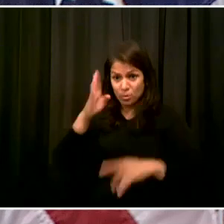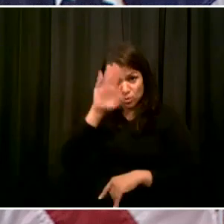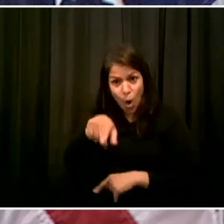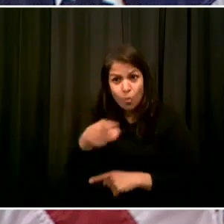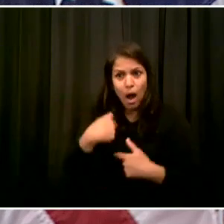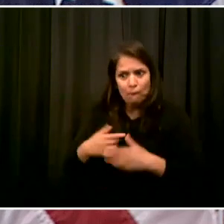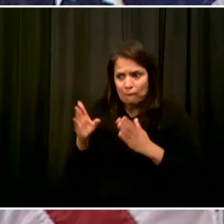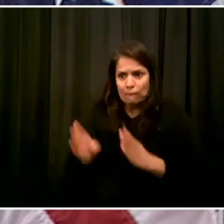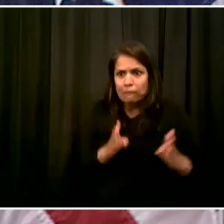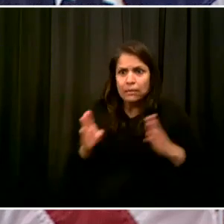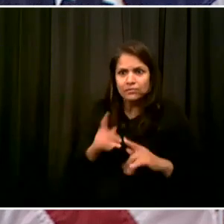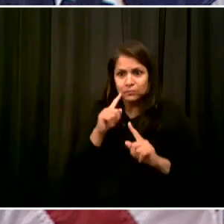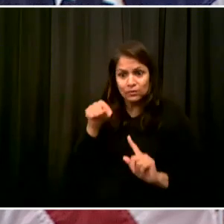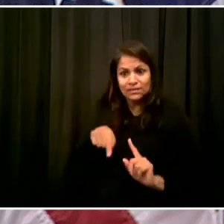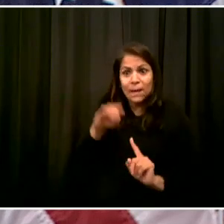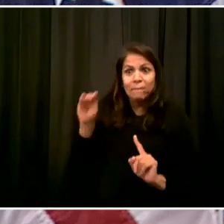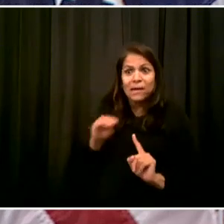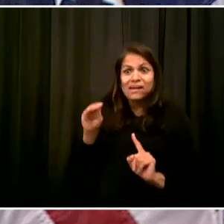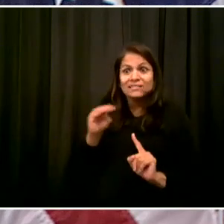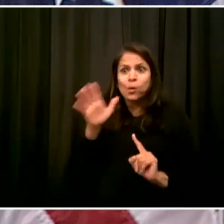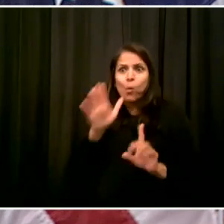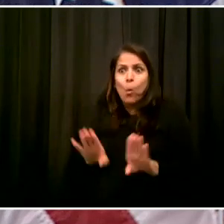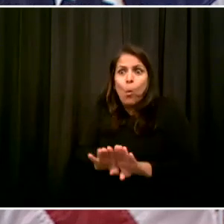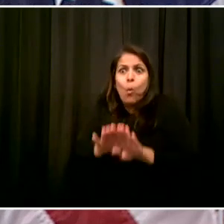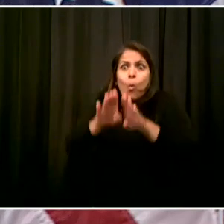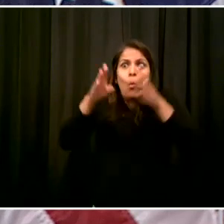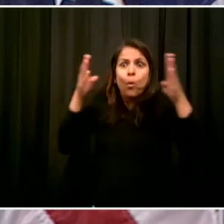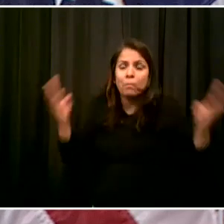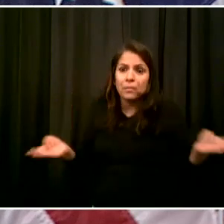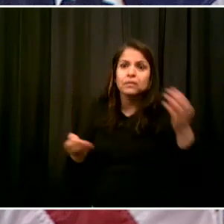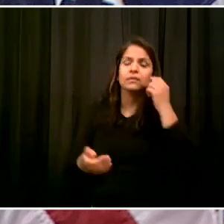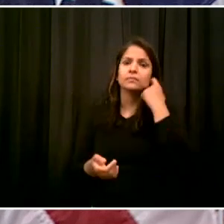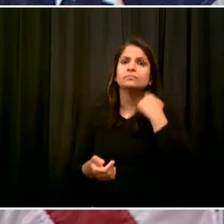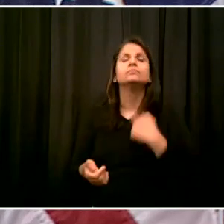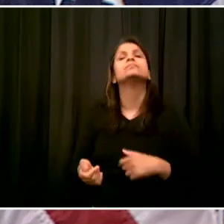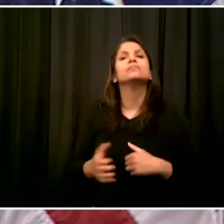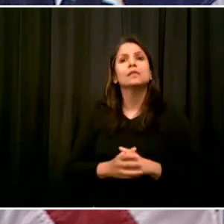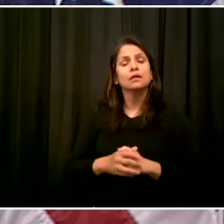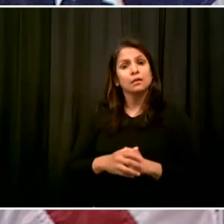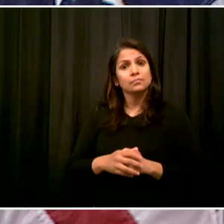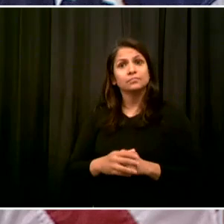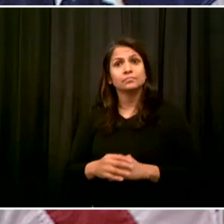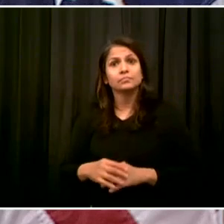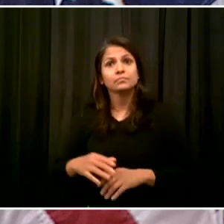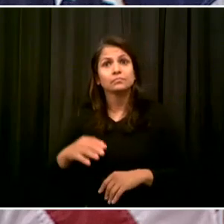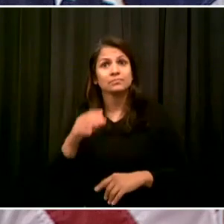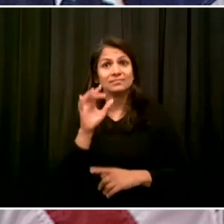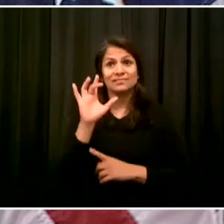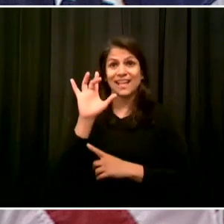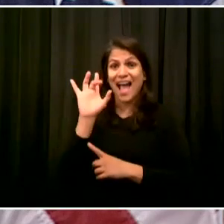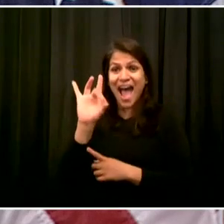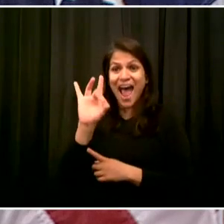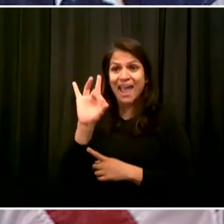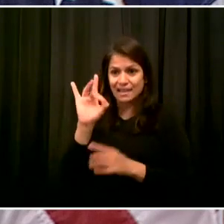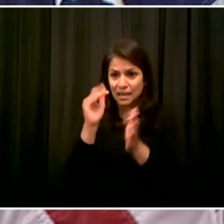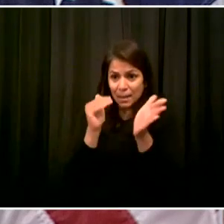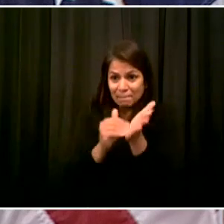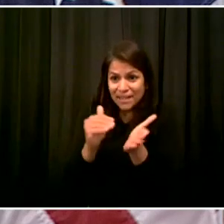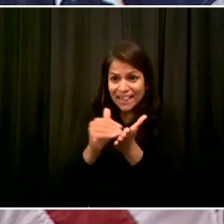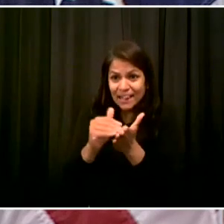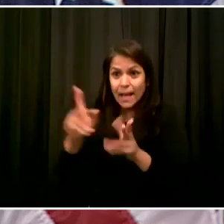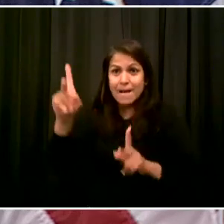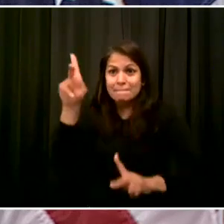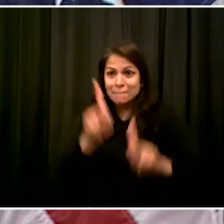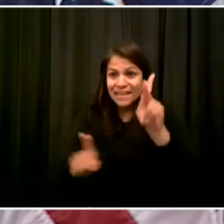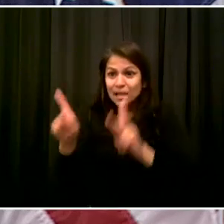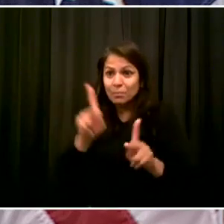8 million people, we had, I think, a few hundred arrests last night around specific protests. Overwhelmingly, the thousands of people